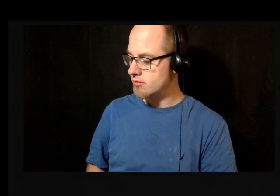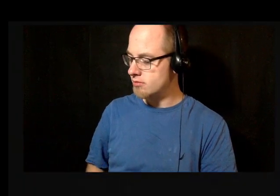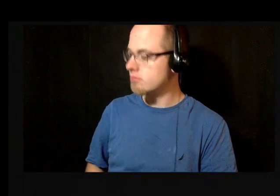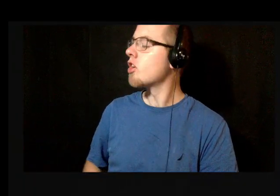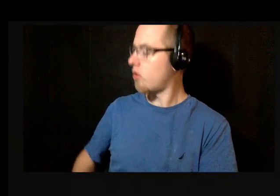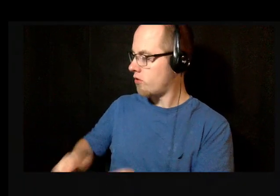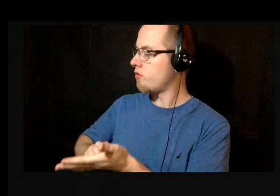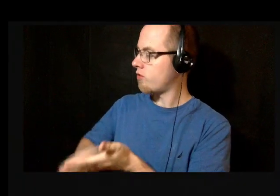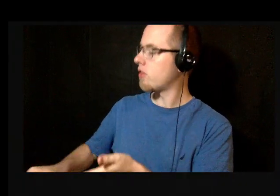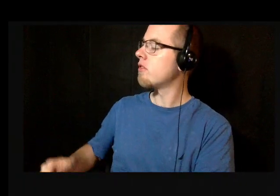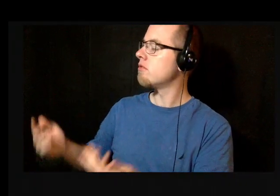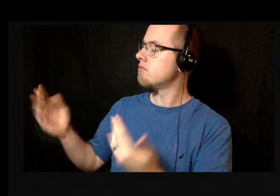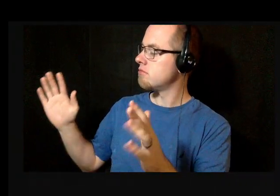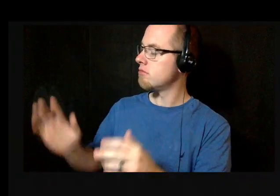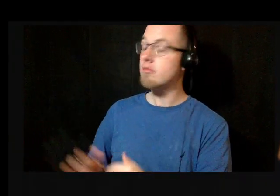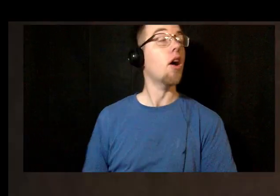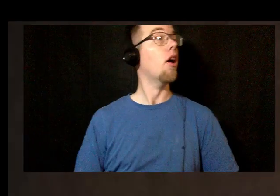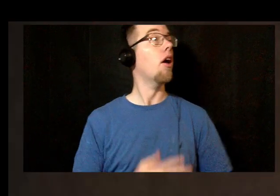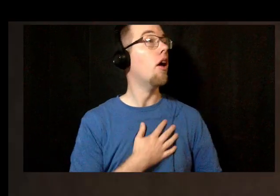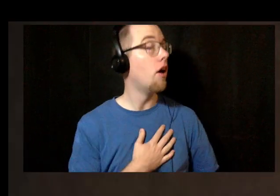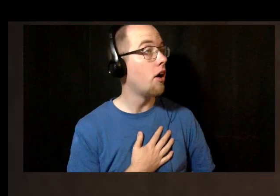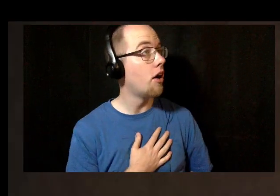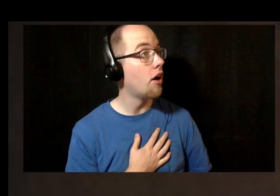You're free to go, mate. Oh,